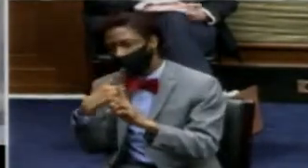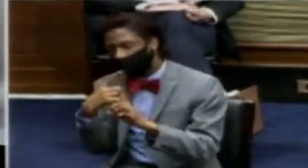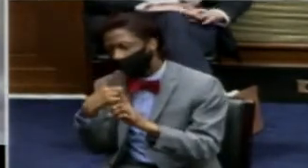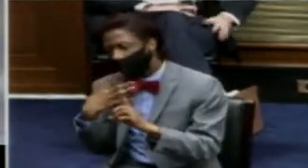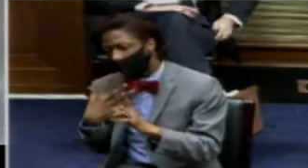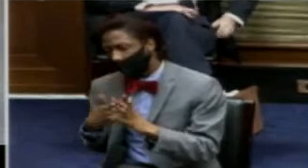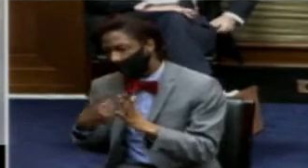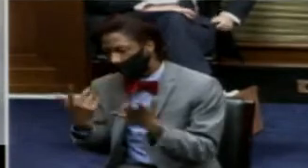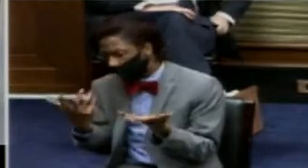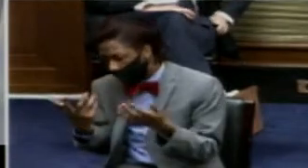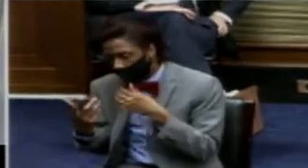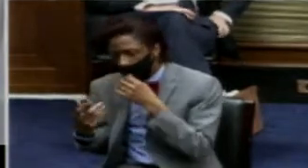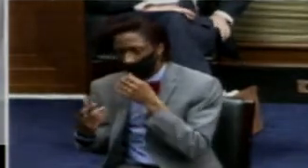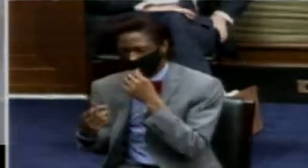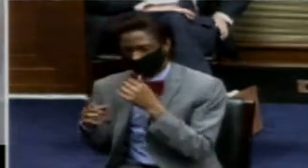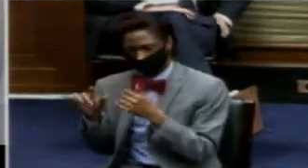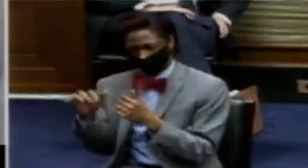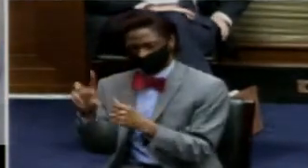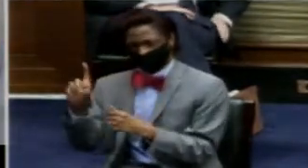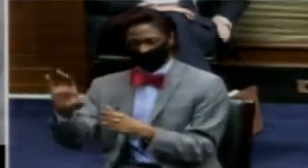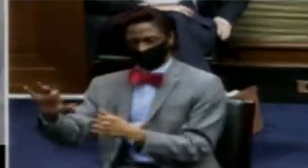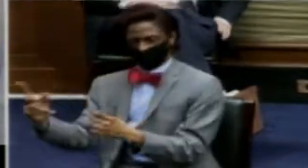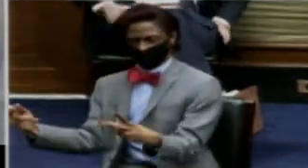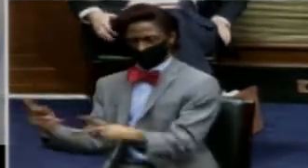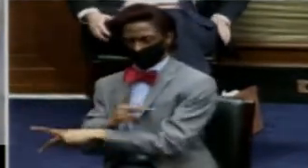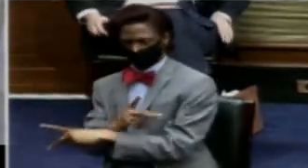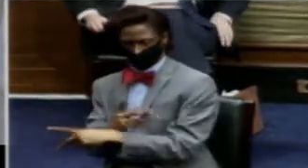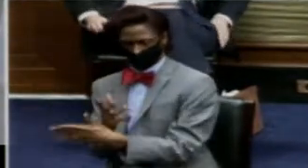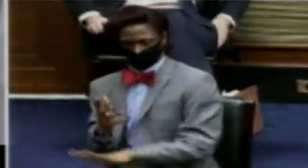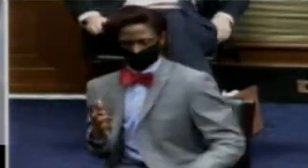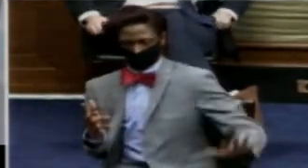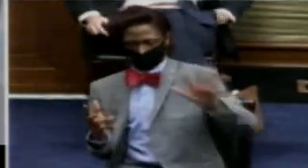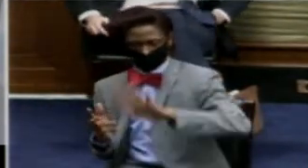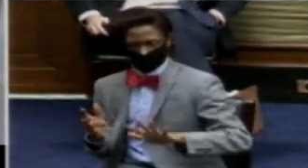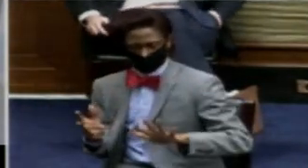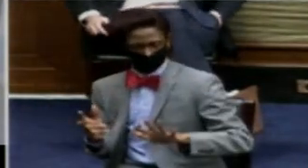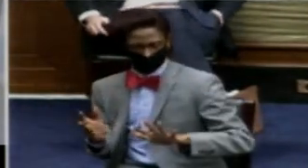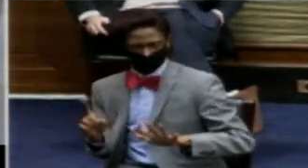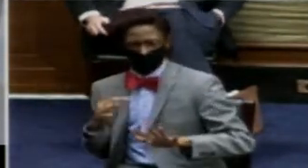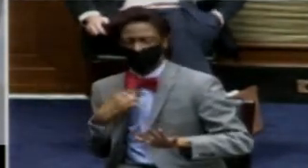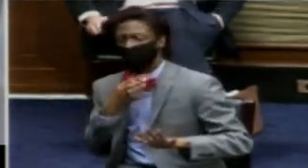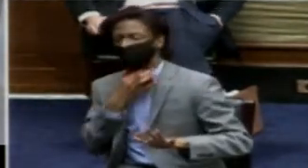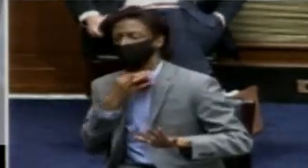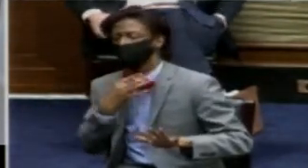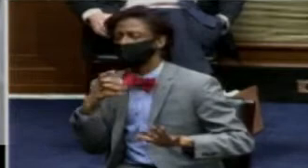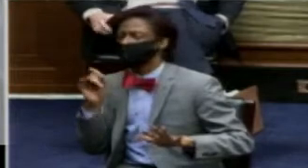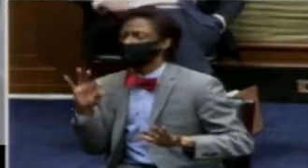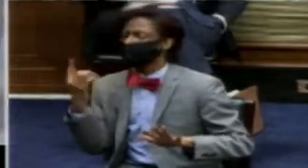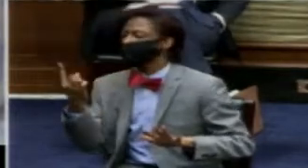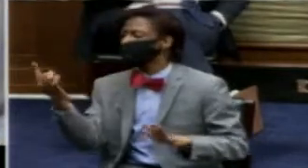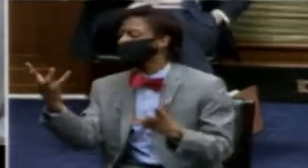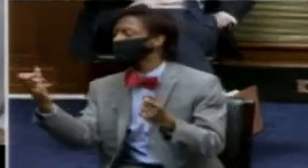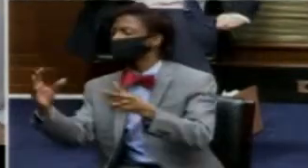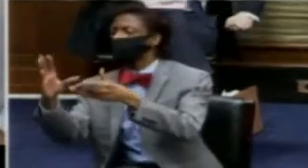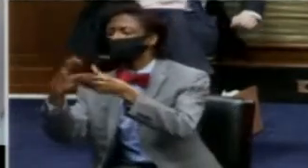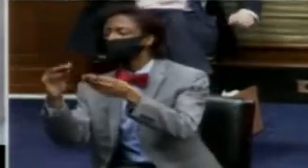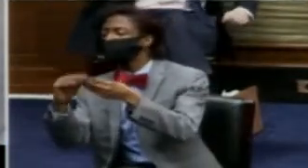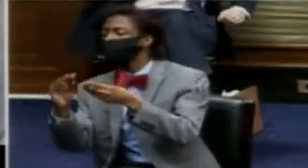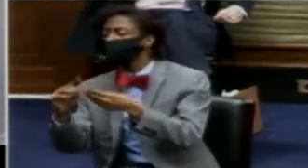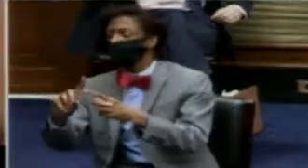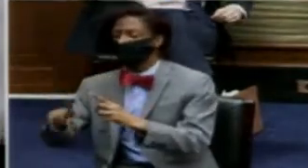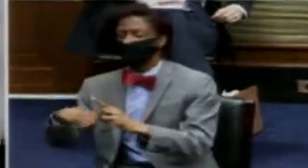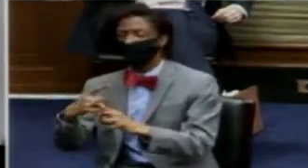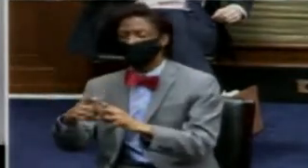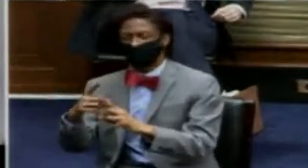and the results, they're the worst in the country. And I wondered if somebody would care to comment on, given it's